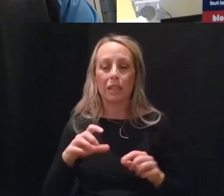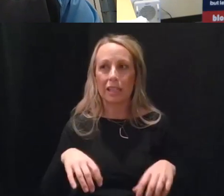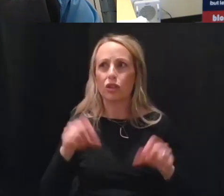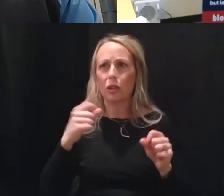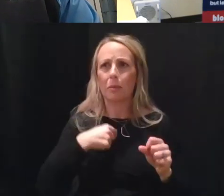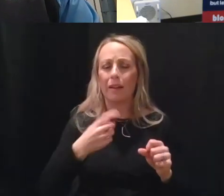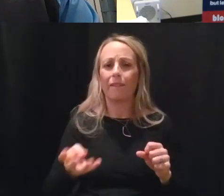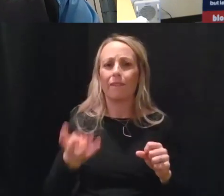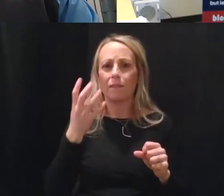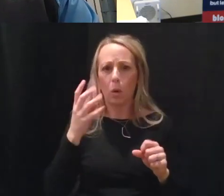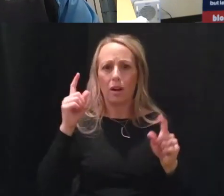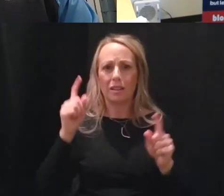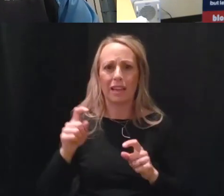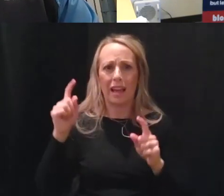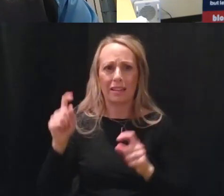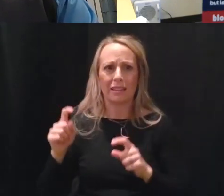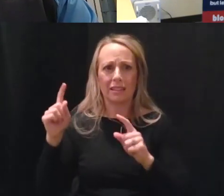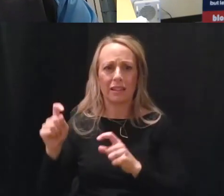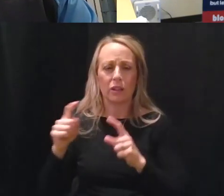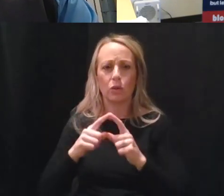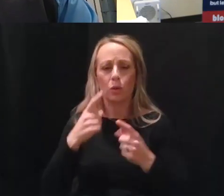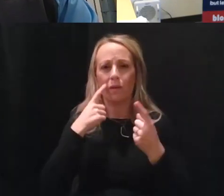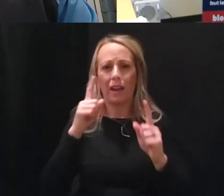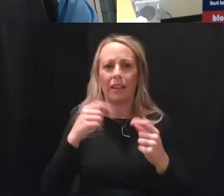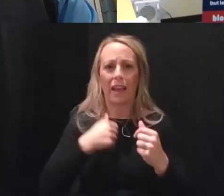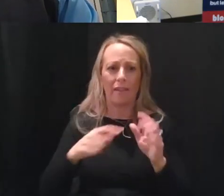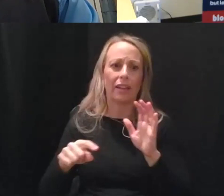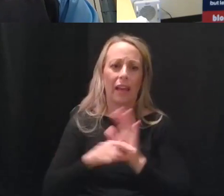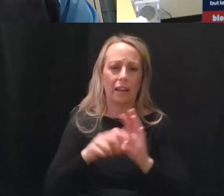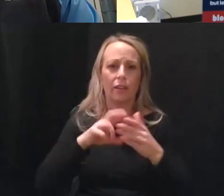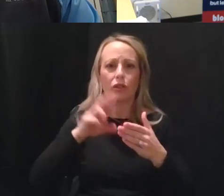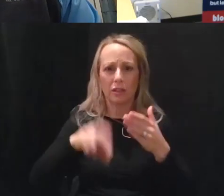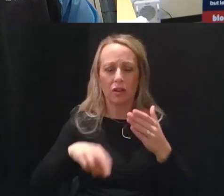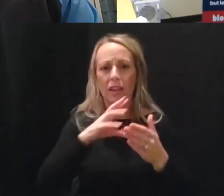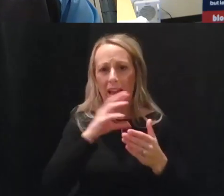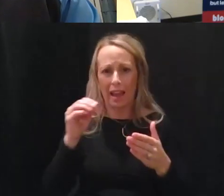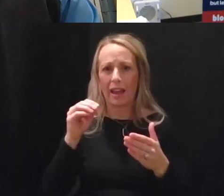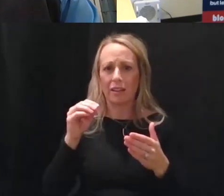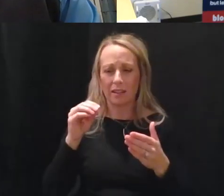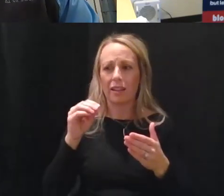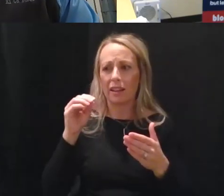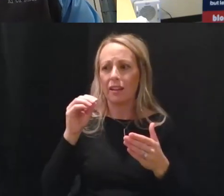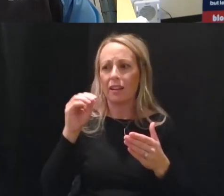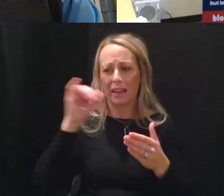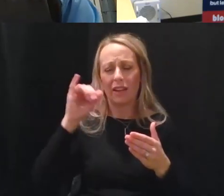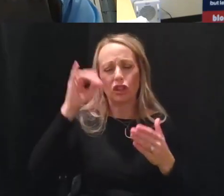to finally get a negative. And when I talked to the infectious disease doctor at Trinity, his suspicion